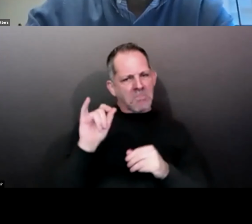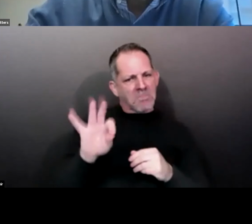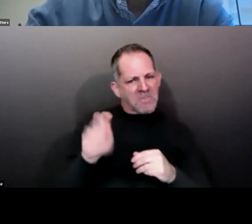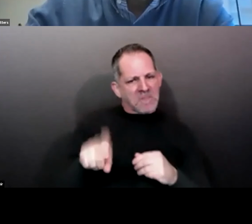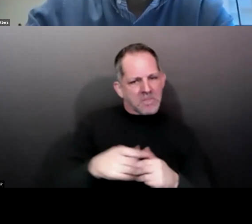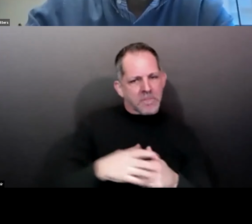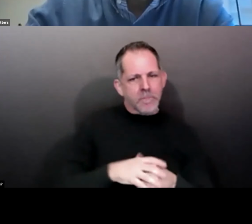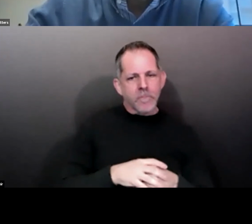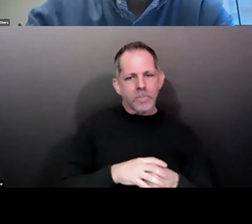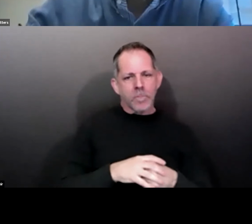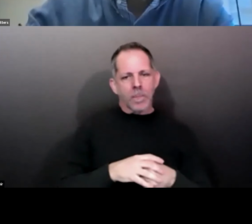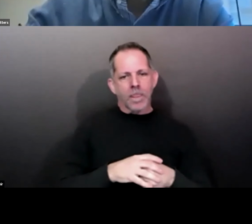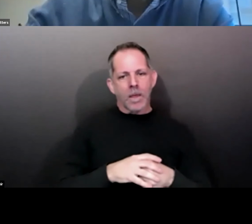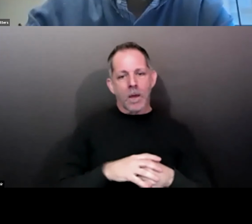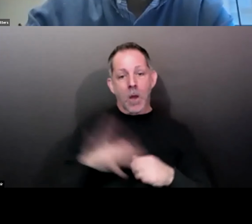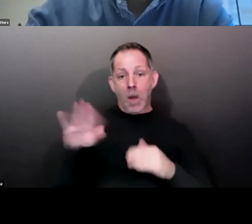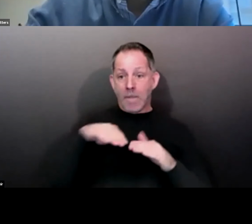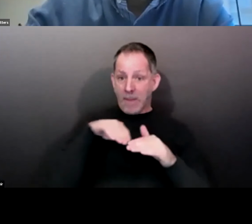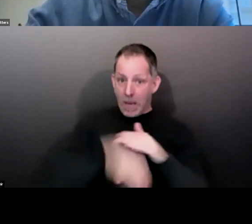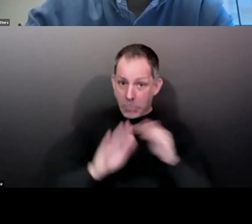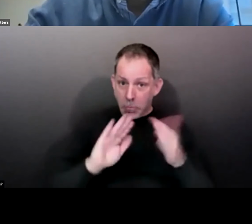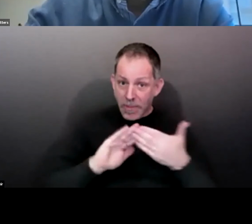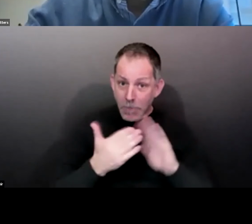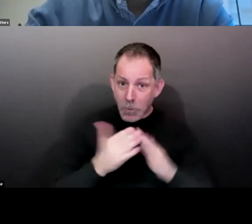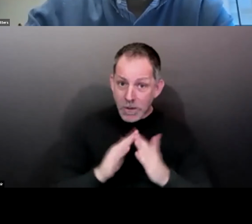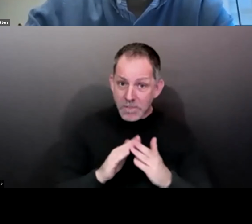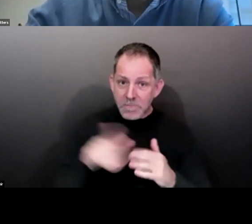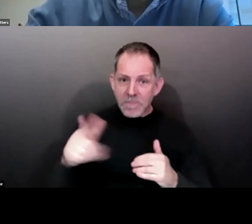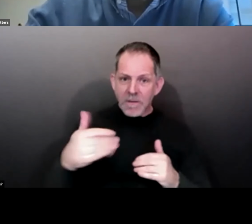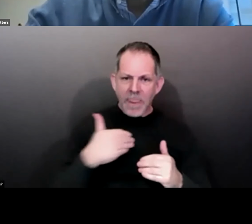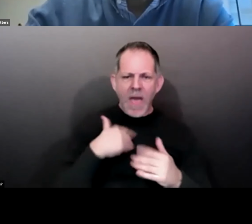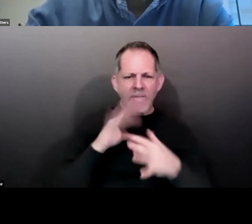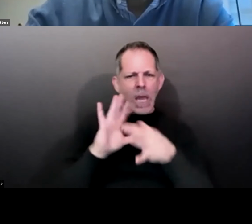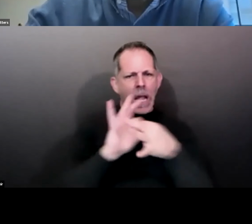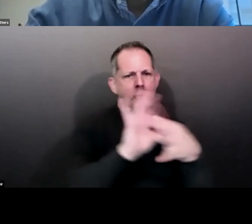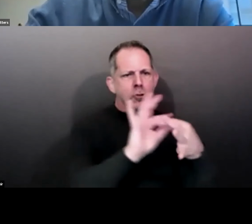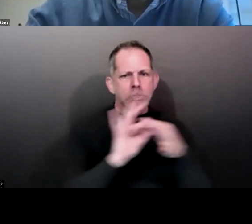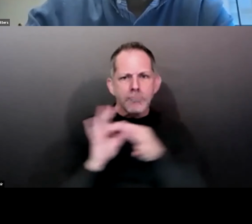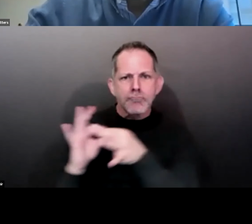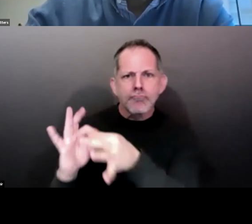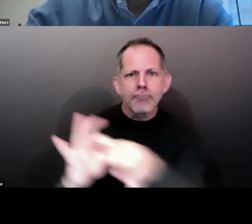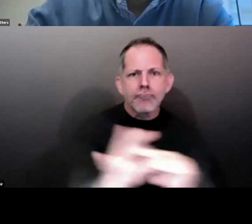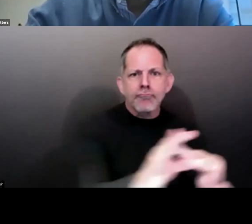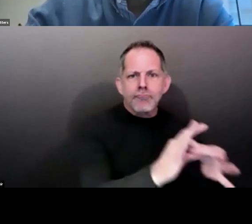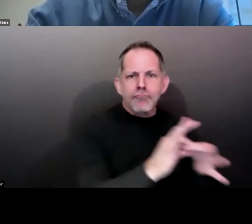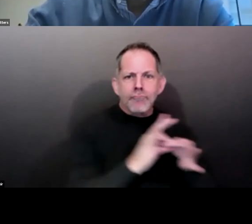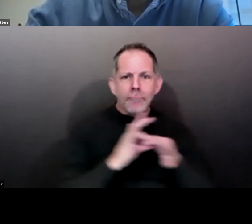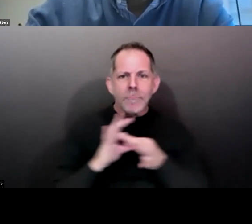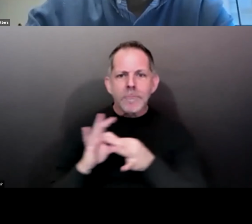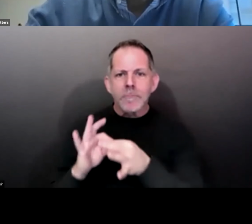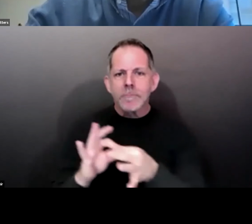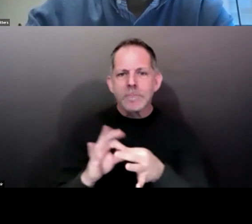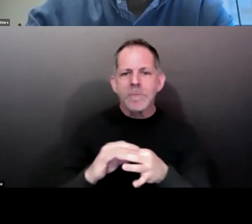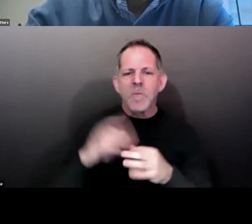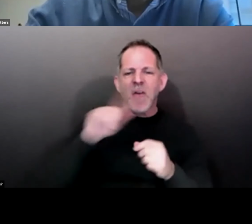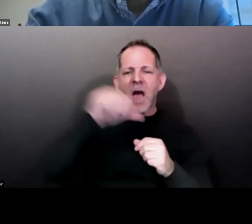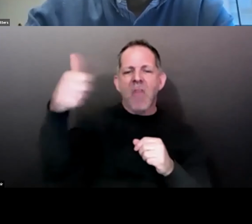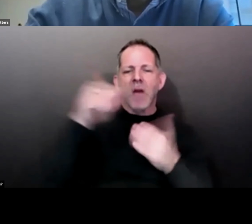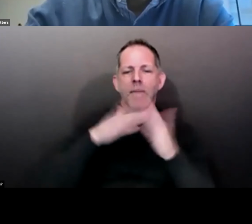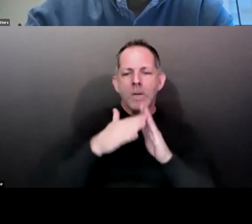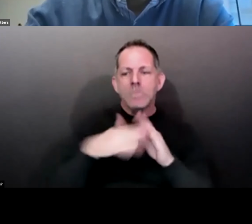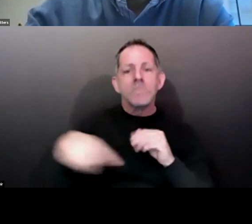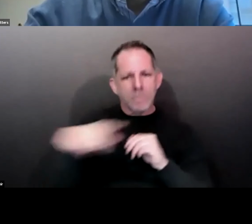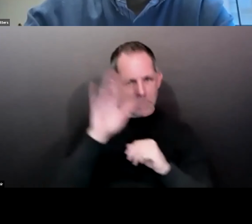communities and they have a connection to the Tulalip community, we're going to vaccinate them. And that's something I didn't mention earlier is we want